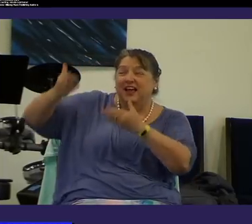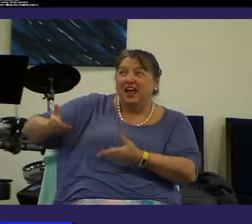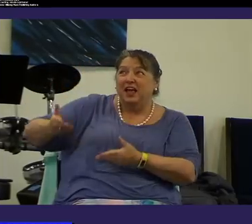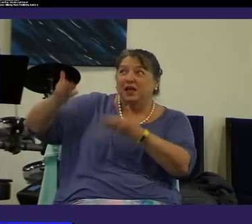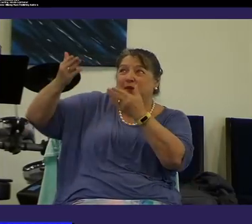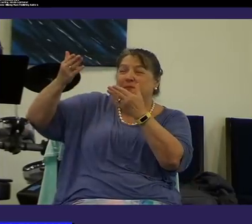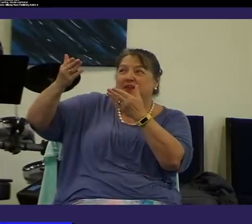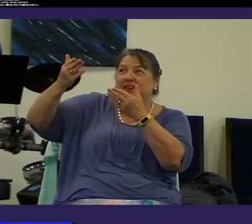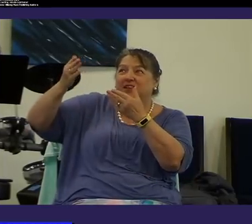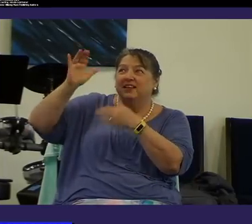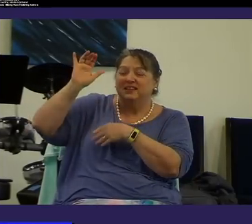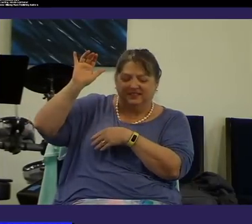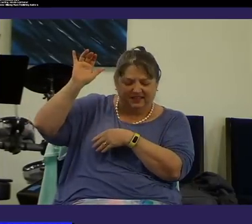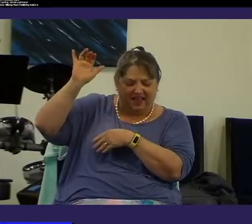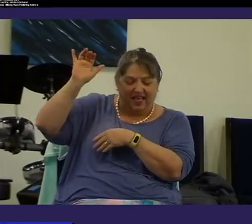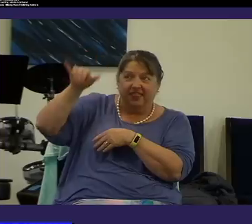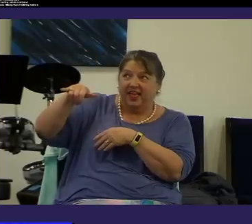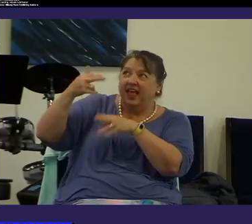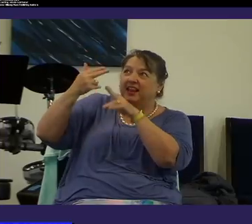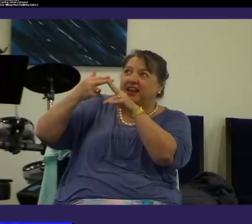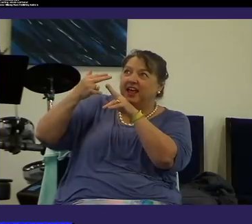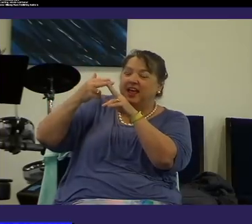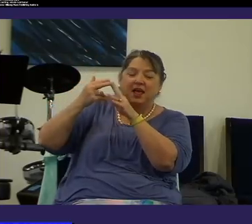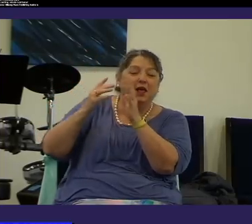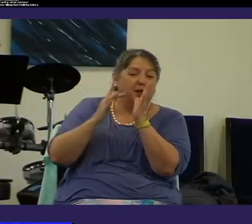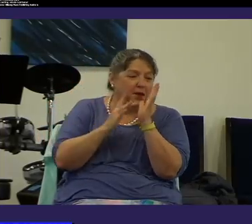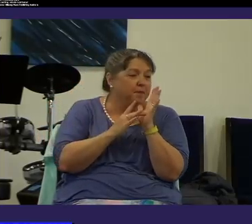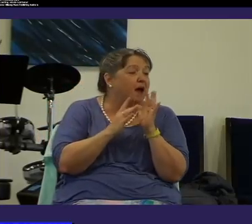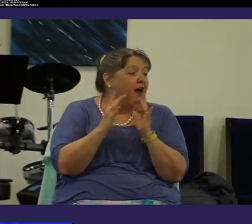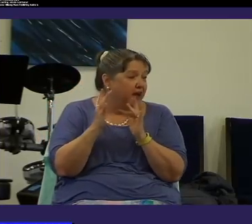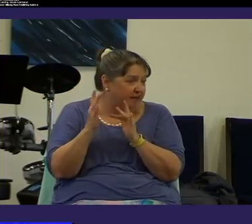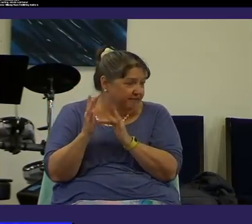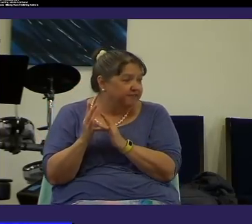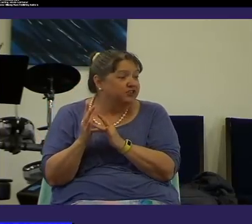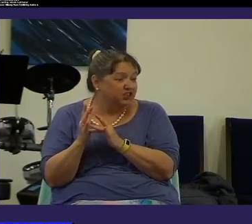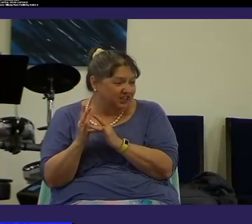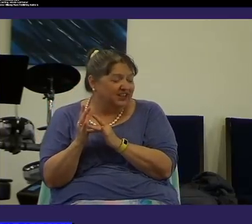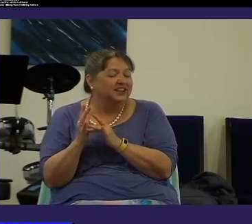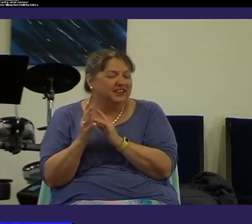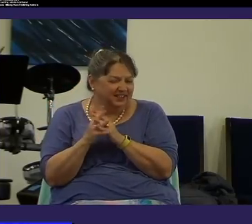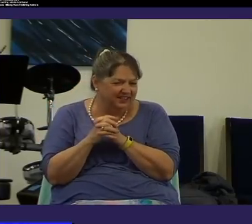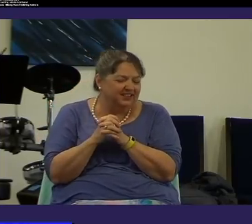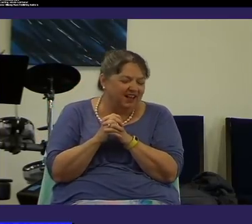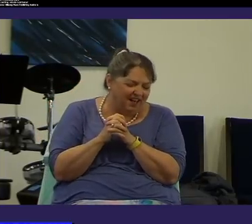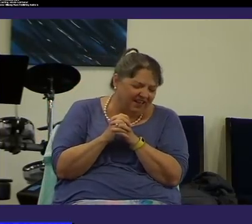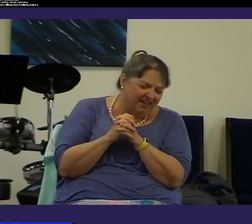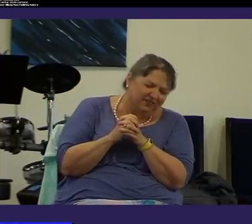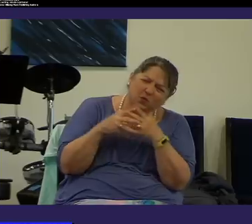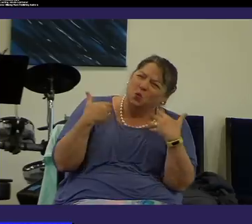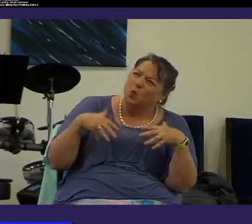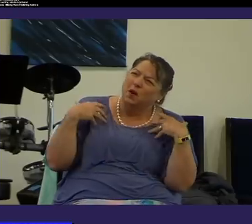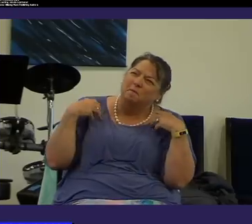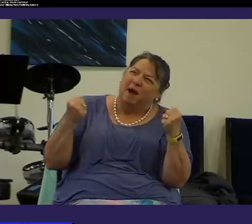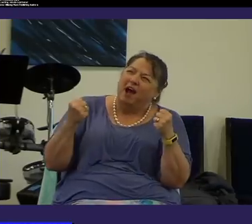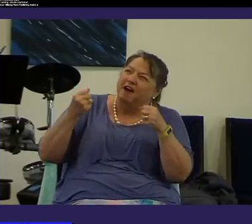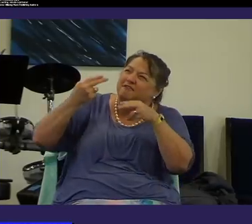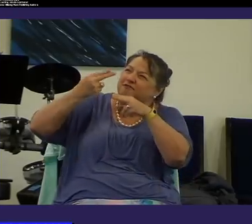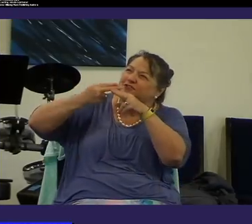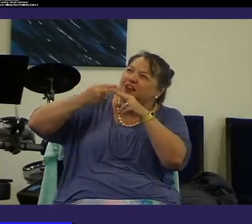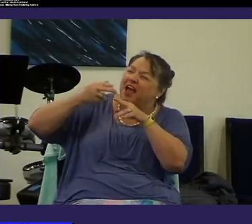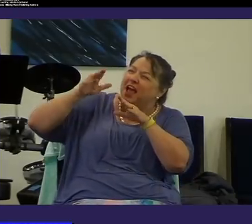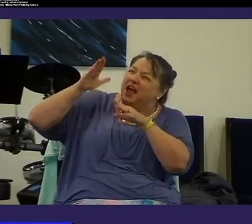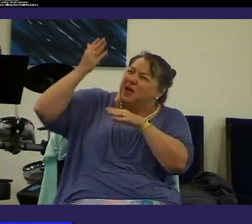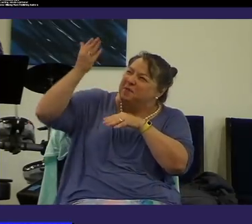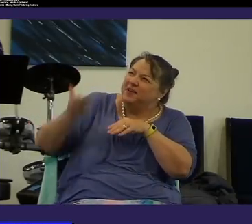powerful name it is. The name of Jesus. What a